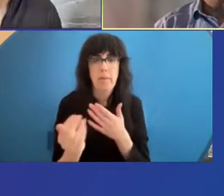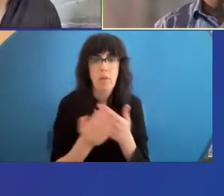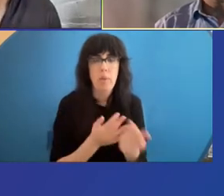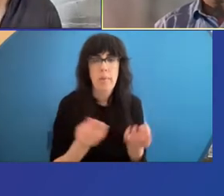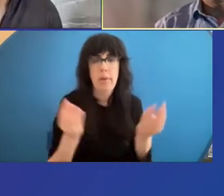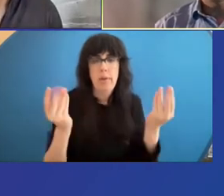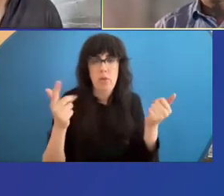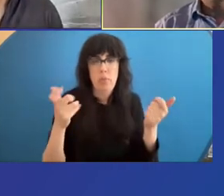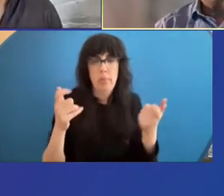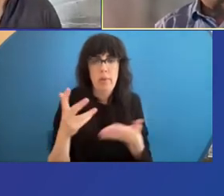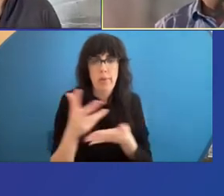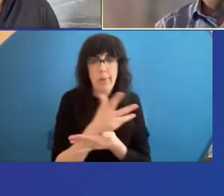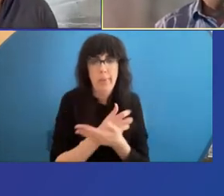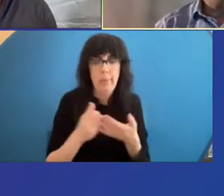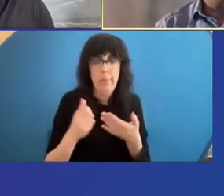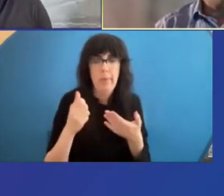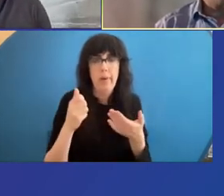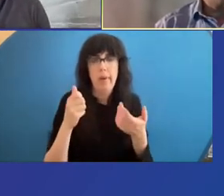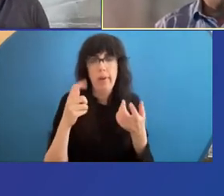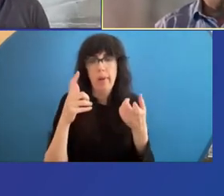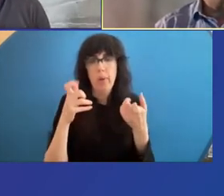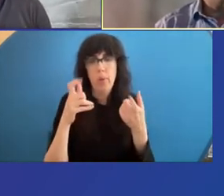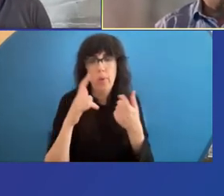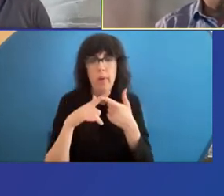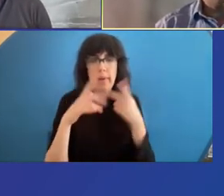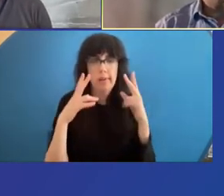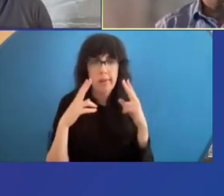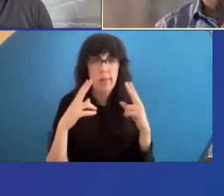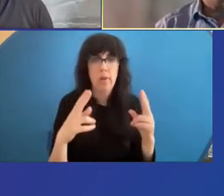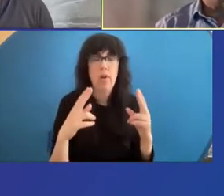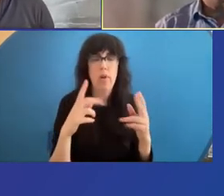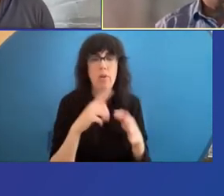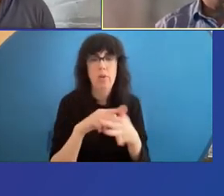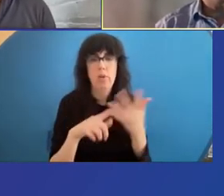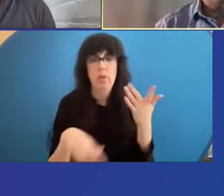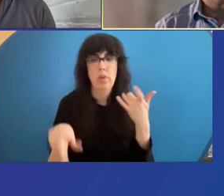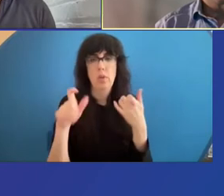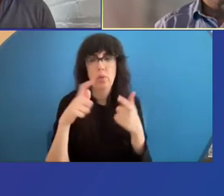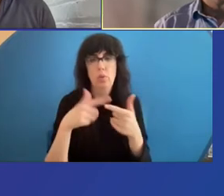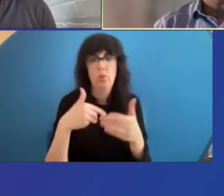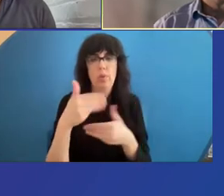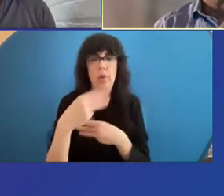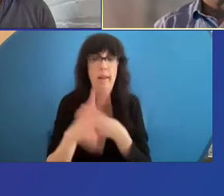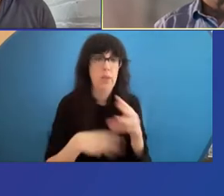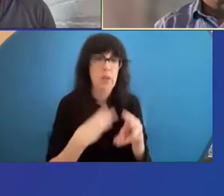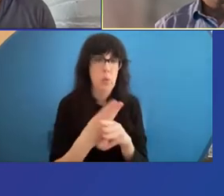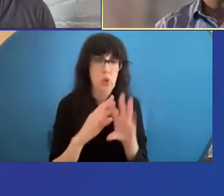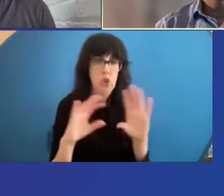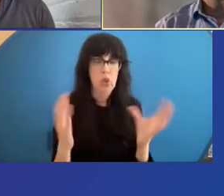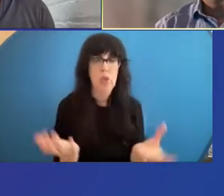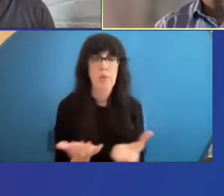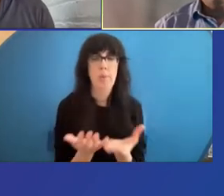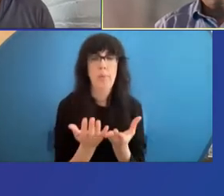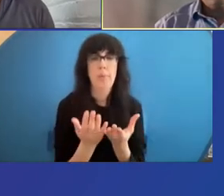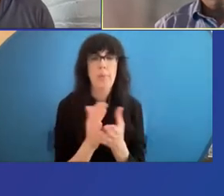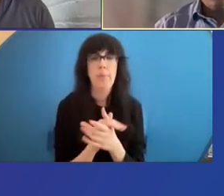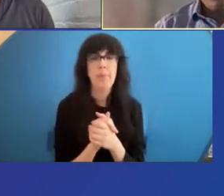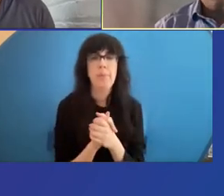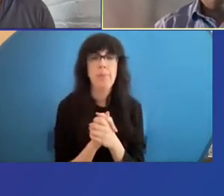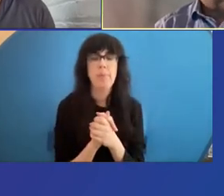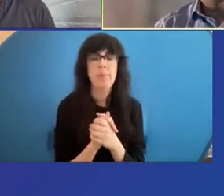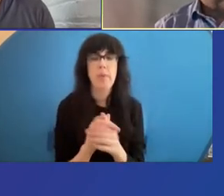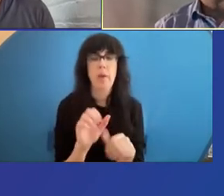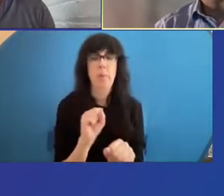you make is going to honor you for that when you walk into the next world. But the work that we